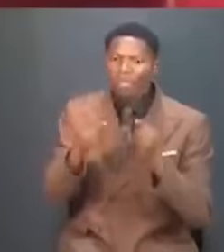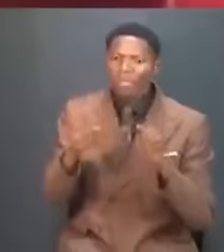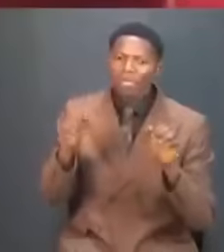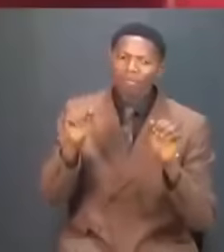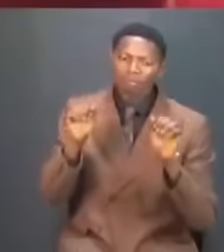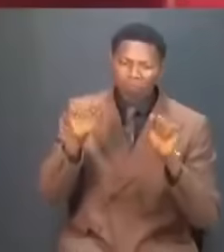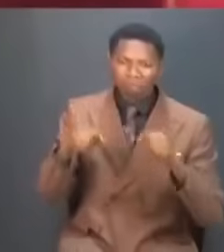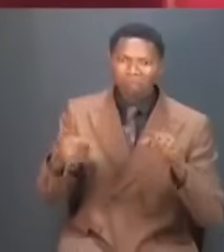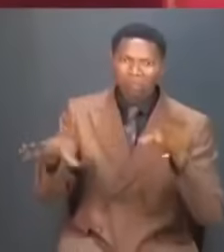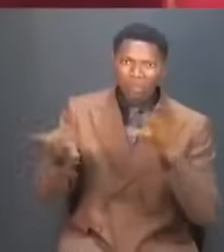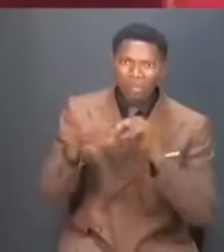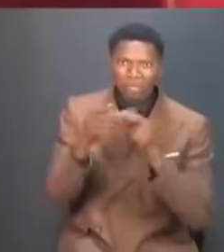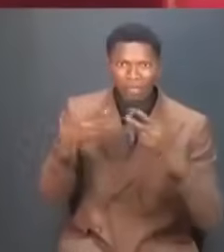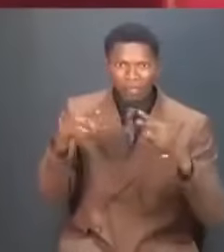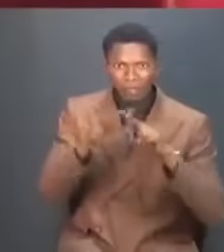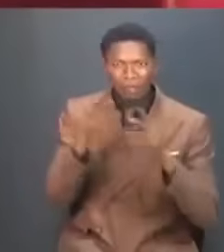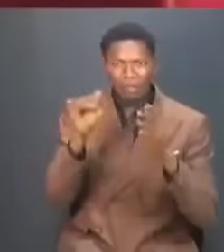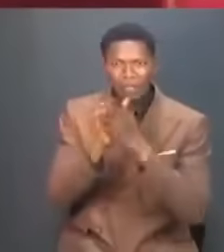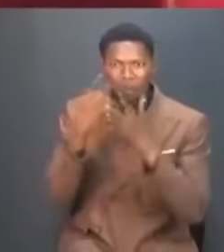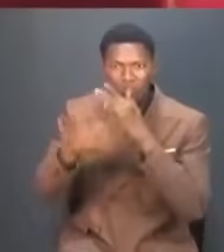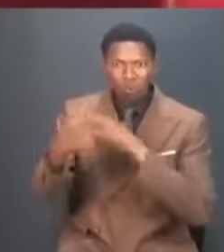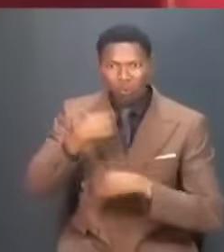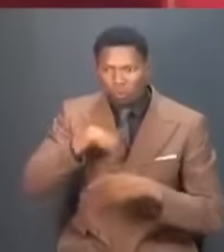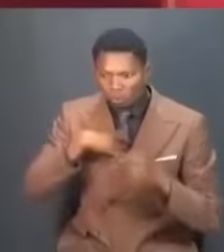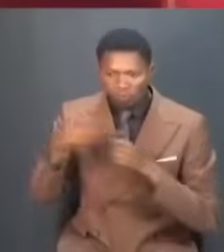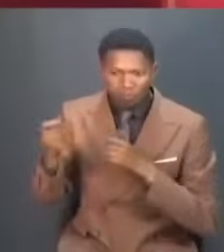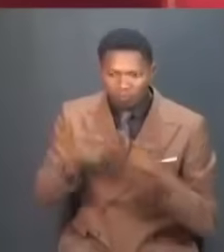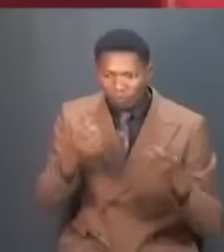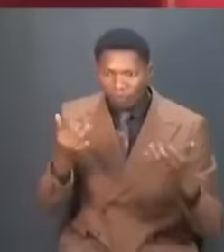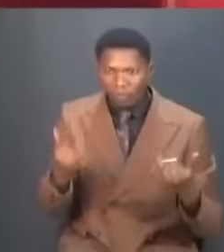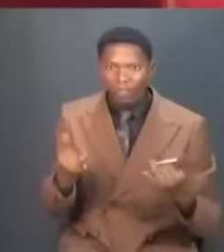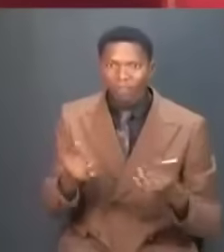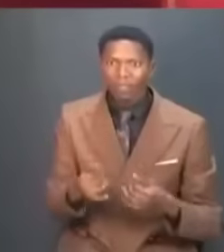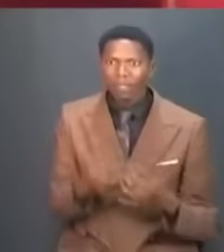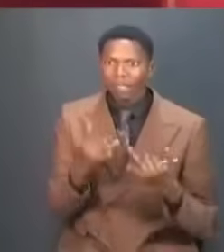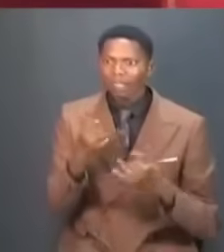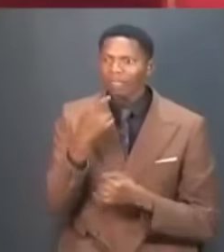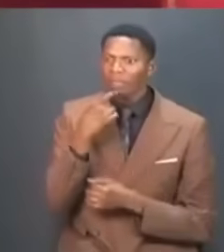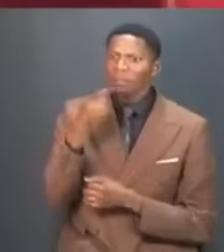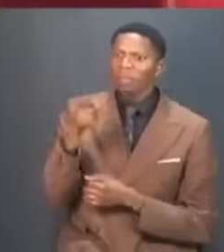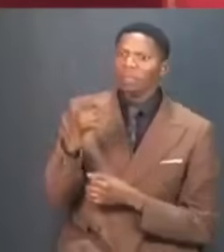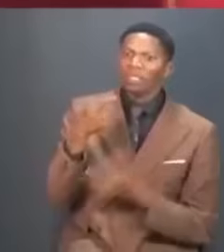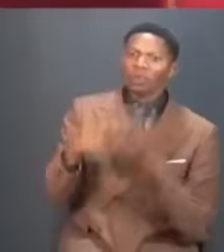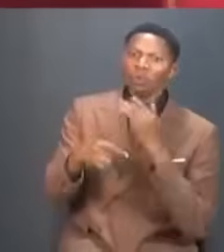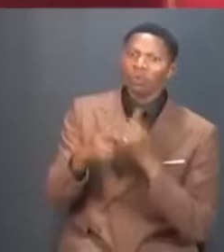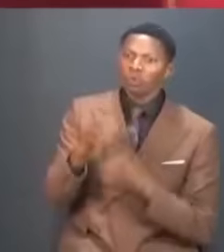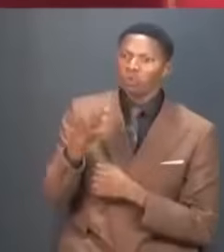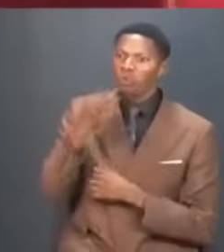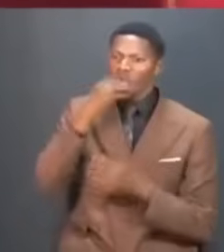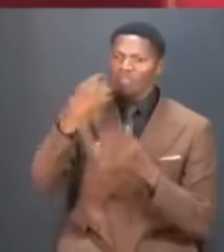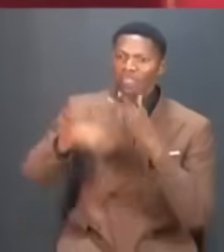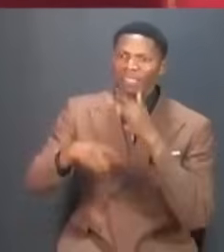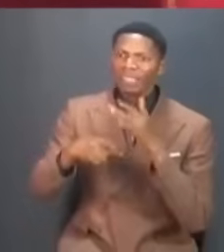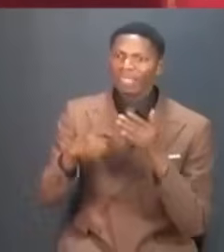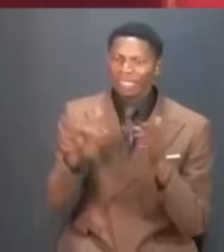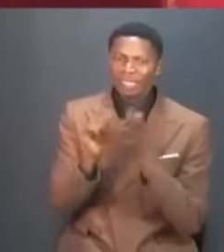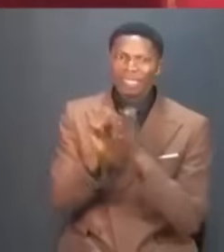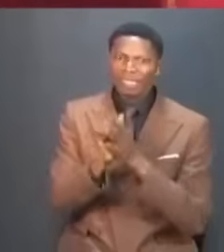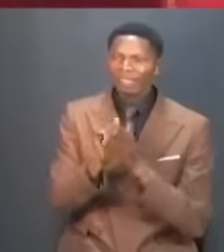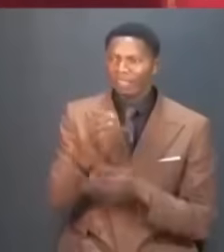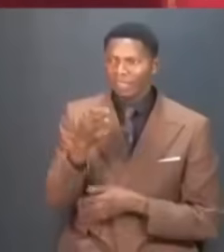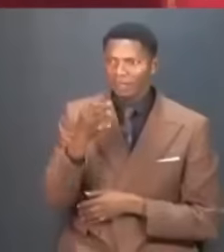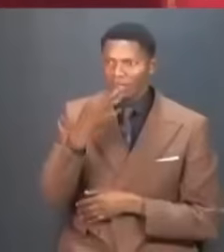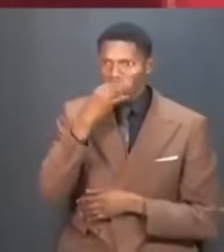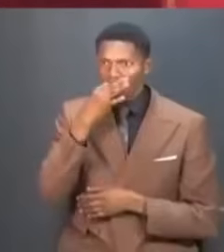we are looking at. And then you also talk about food prices. That food inflation has come down, but